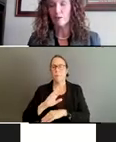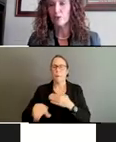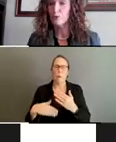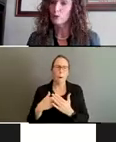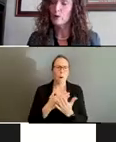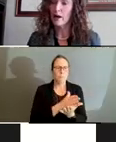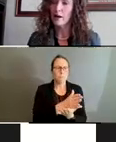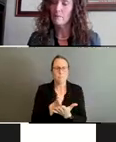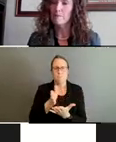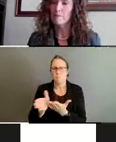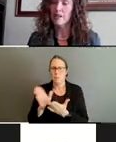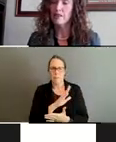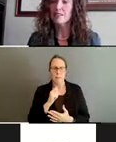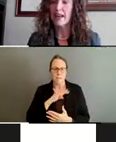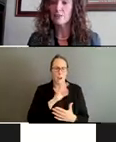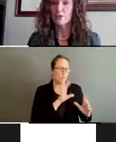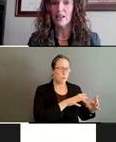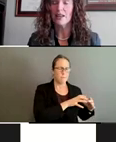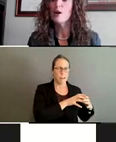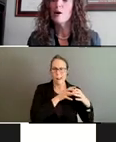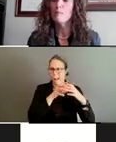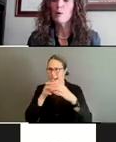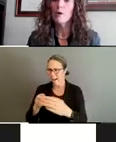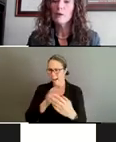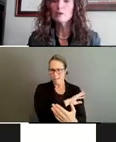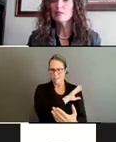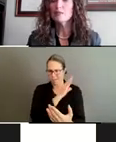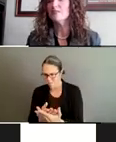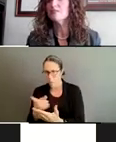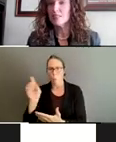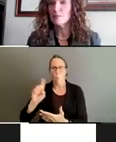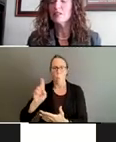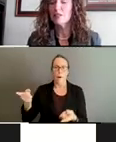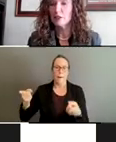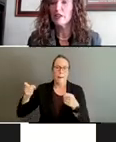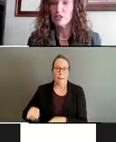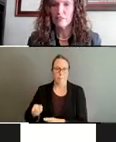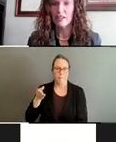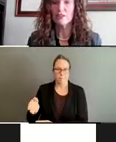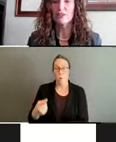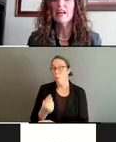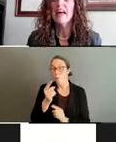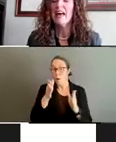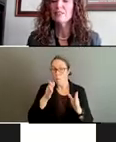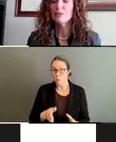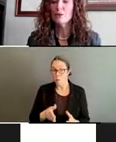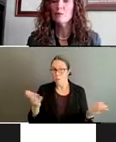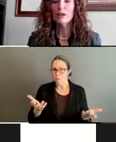staff out to the disaster site. But one of those pieces is a disability integration